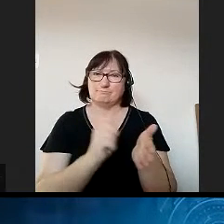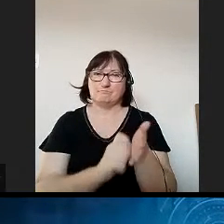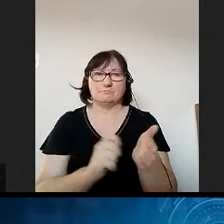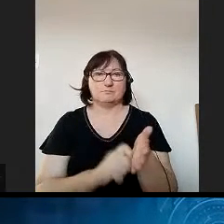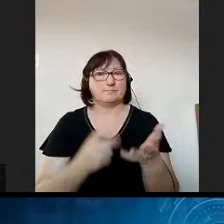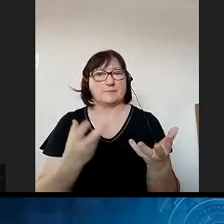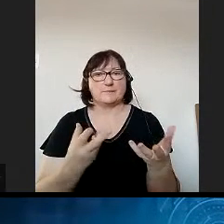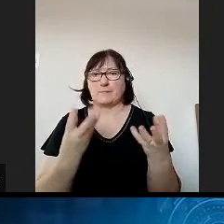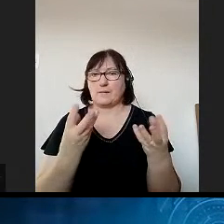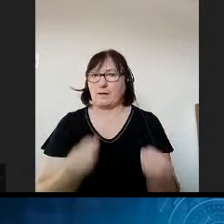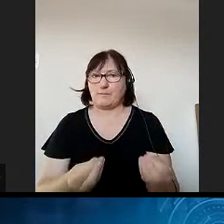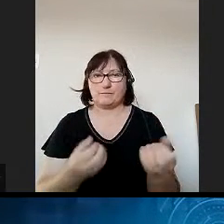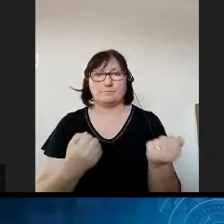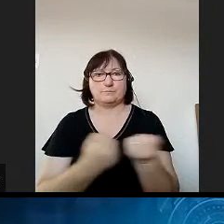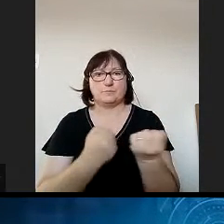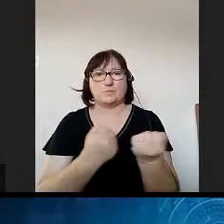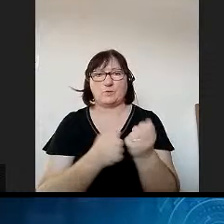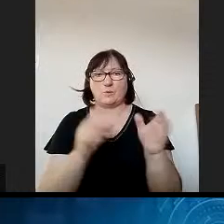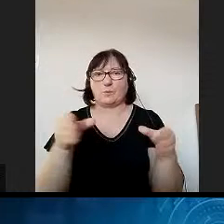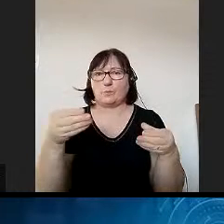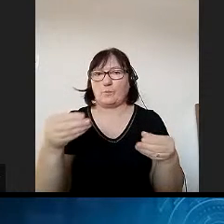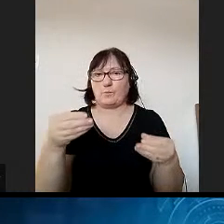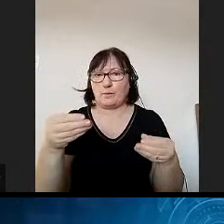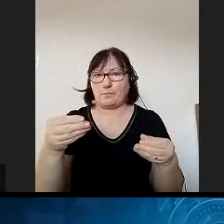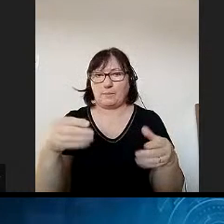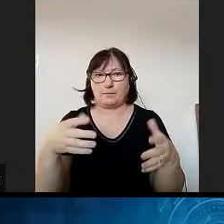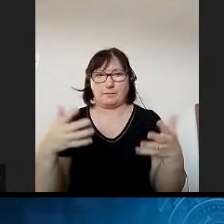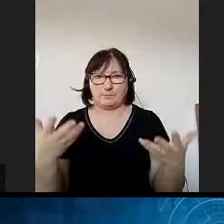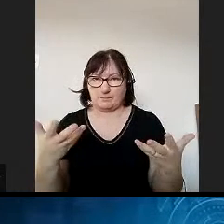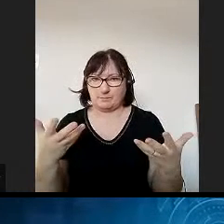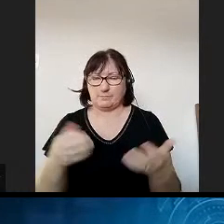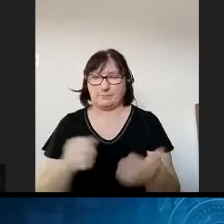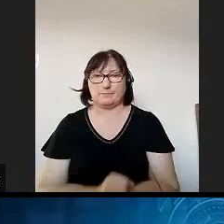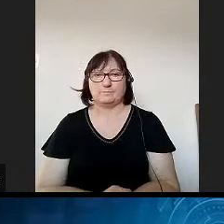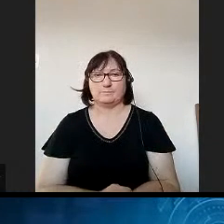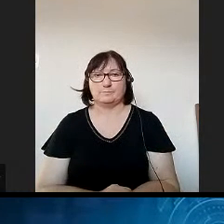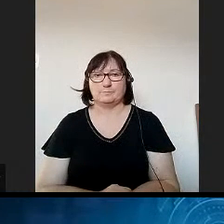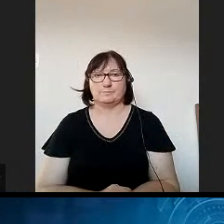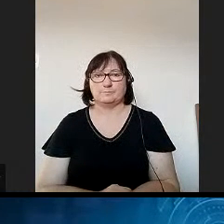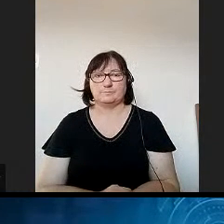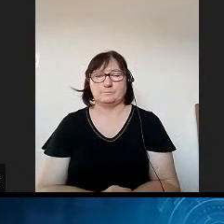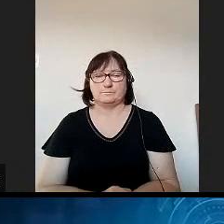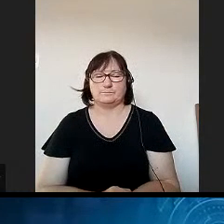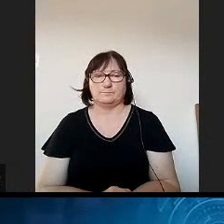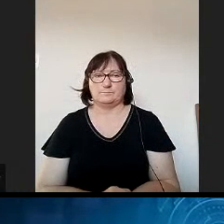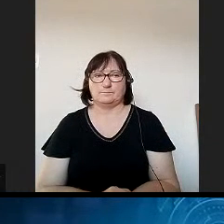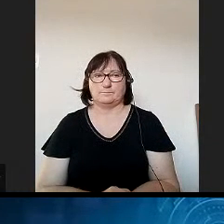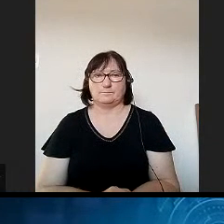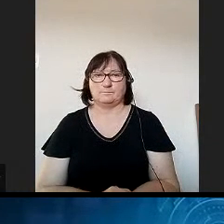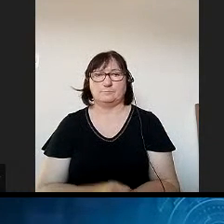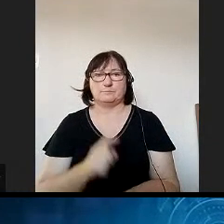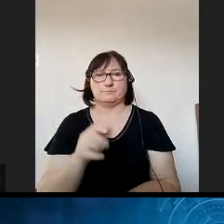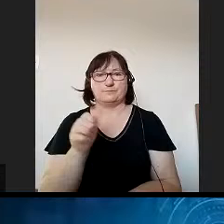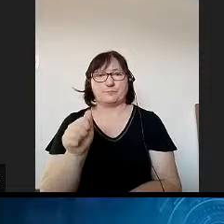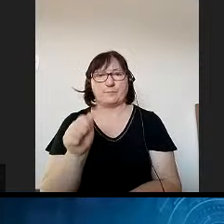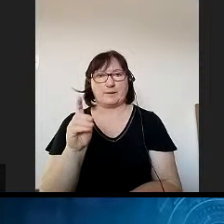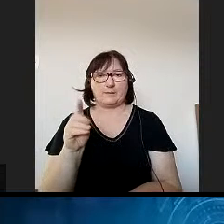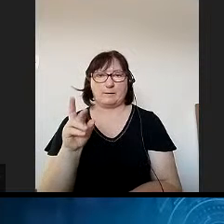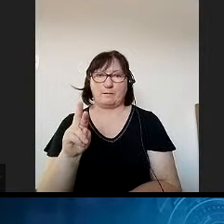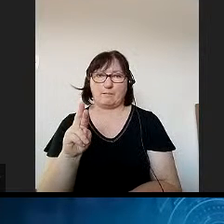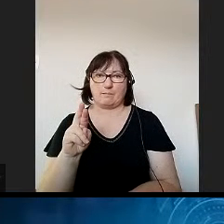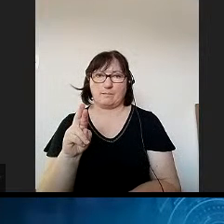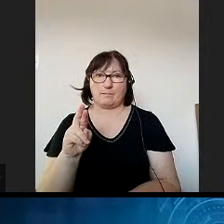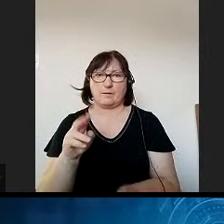supporting document. I believe maybe they believe since the ADR application comes after the